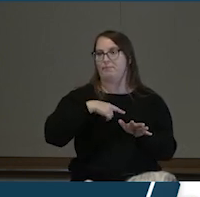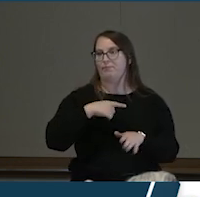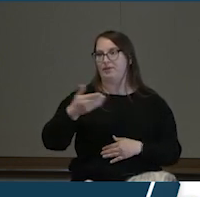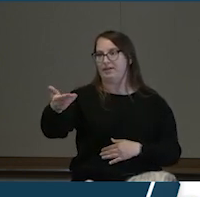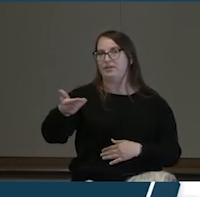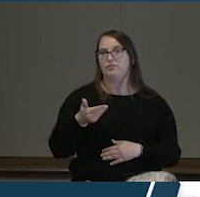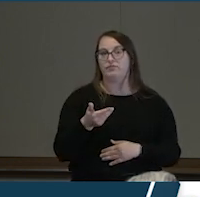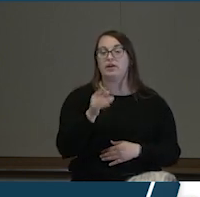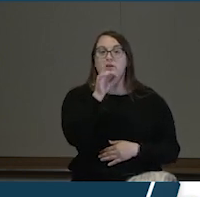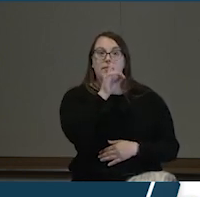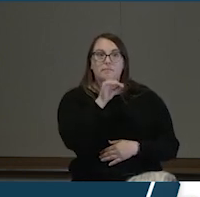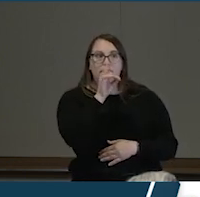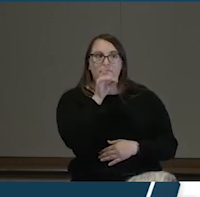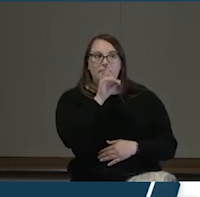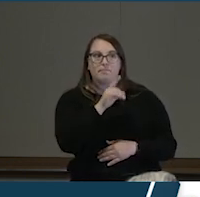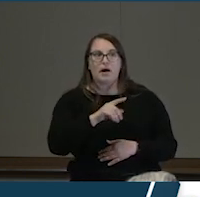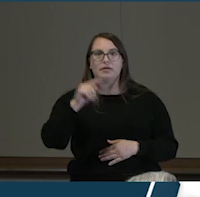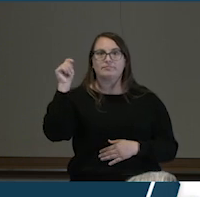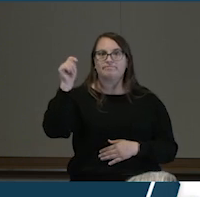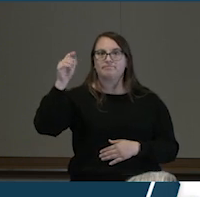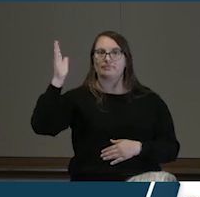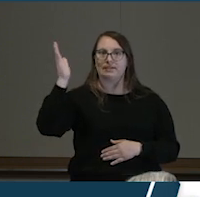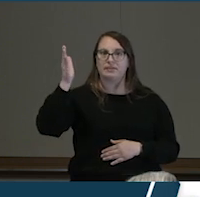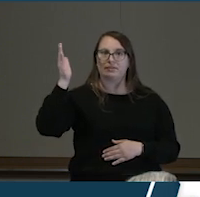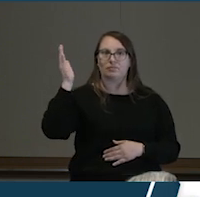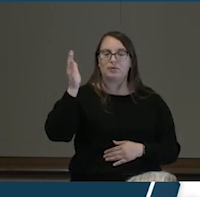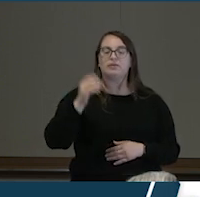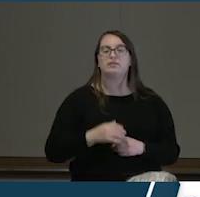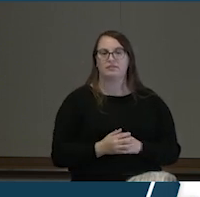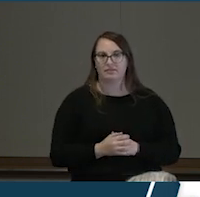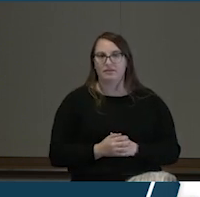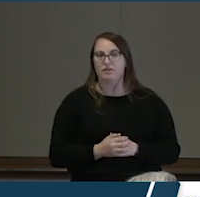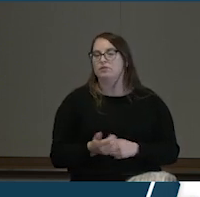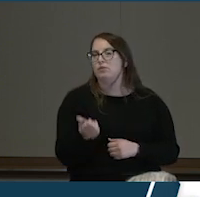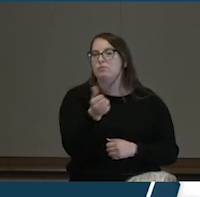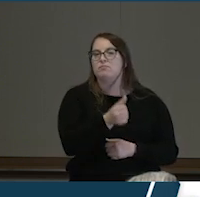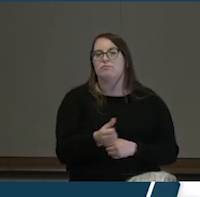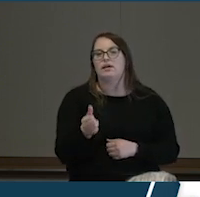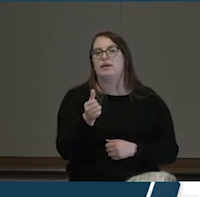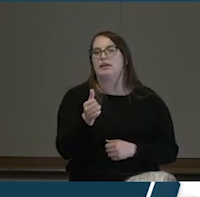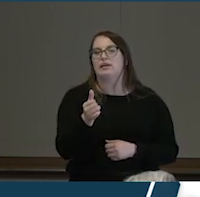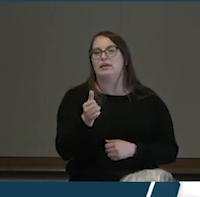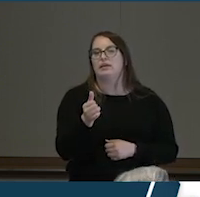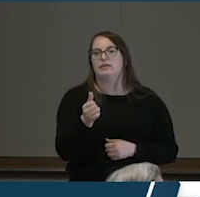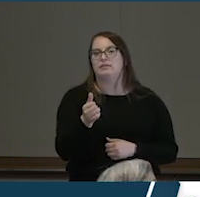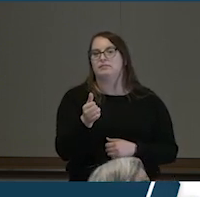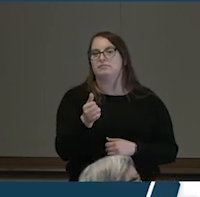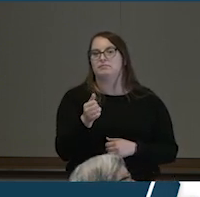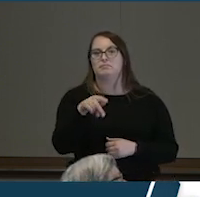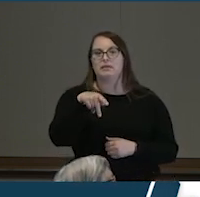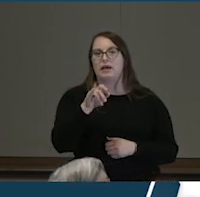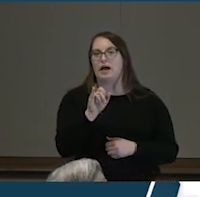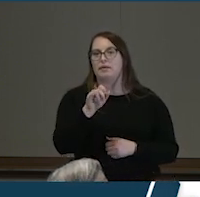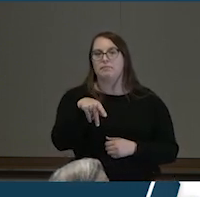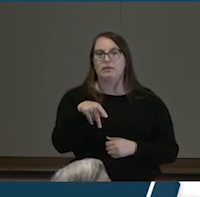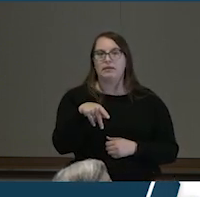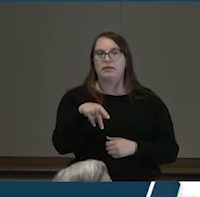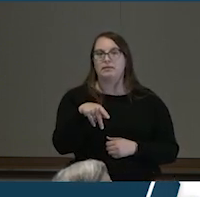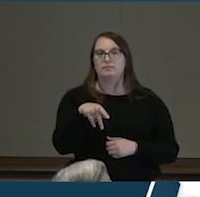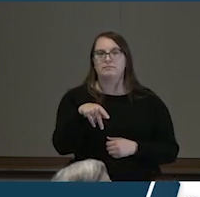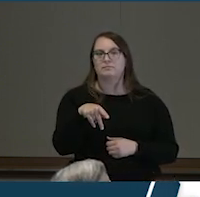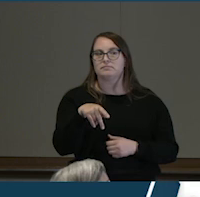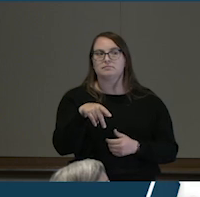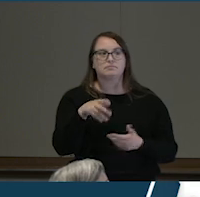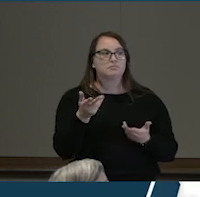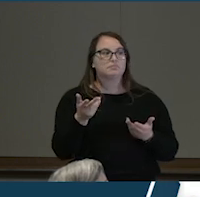mock testimonies. And we invite anybody, any policymaker who wants to attend, anybody that you